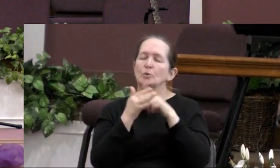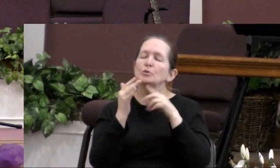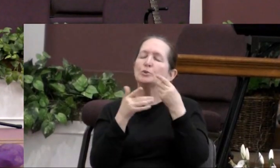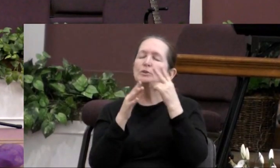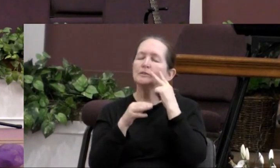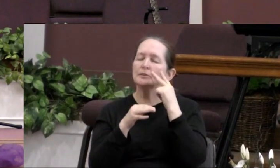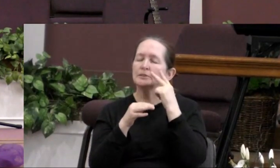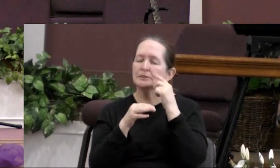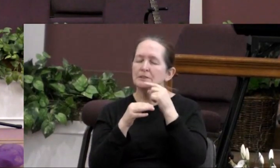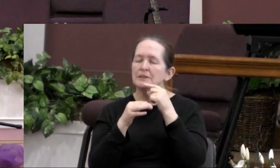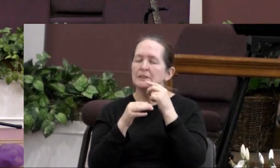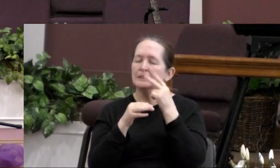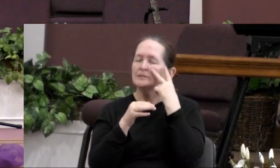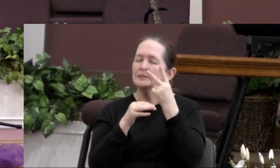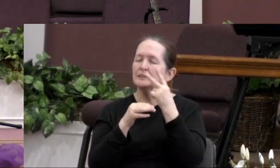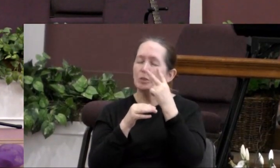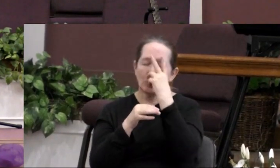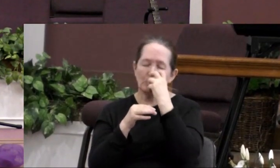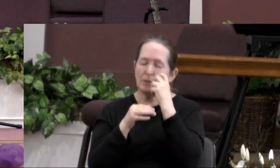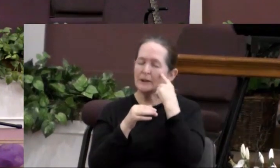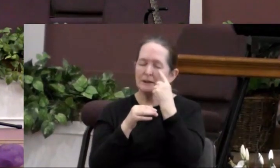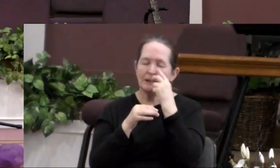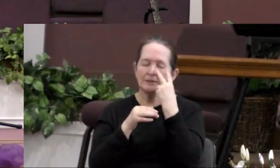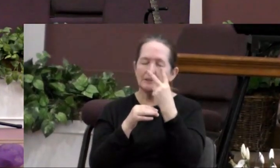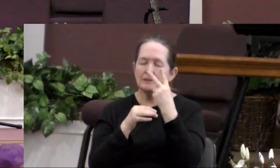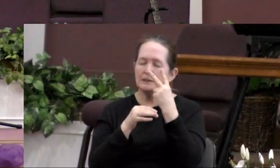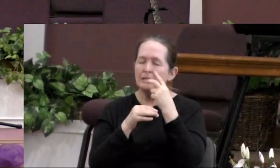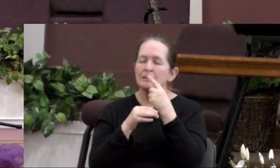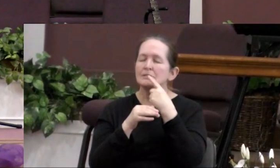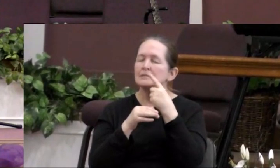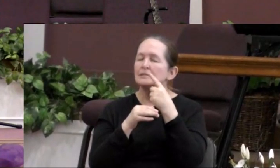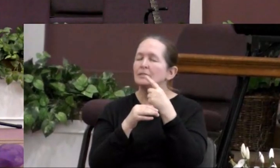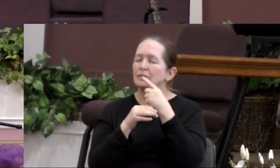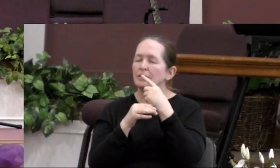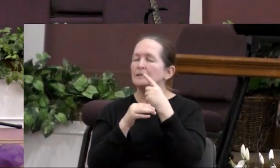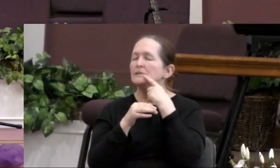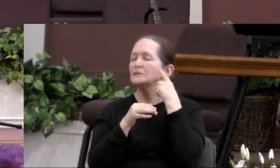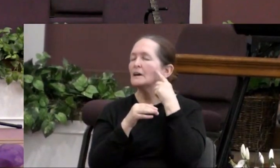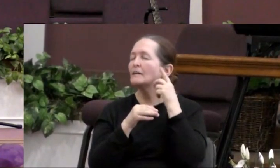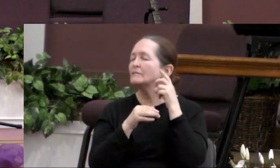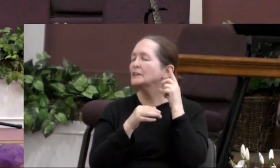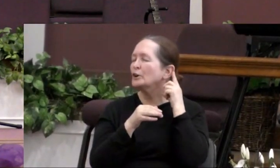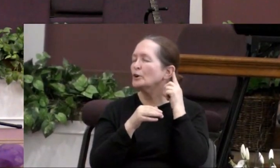deaf hear, and the prisoners are set free."